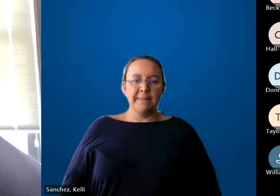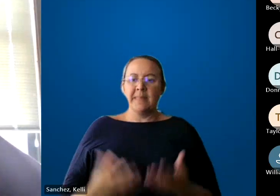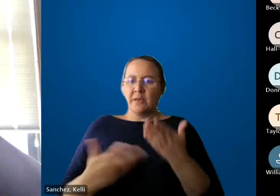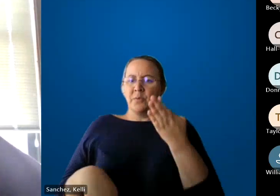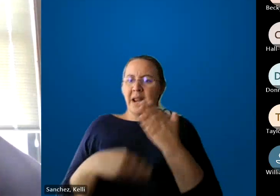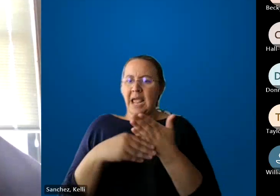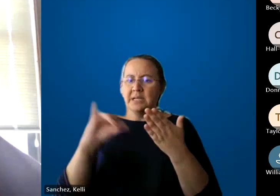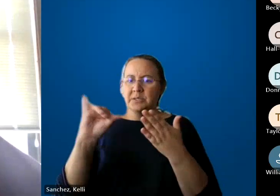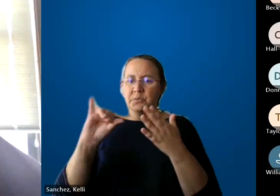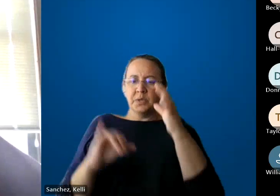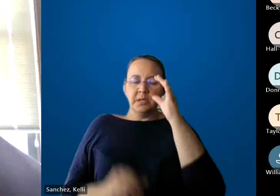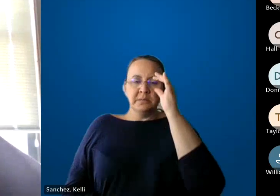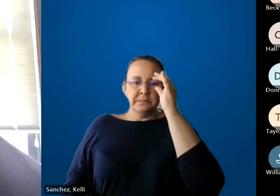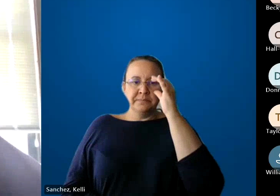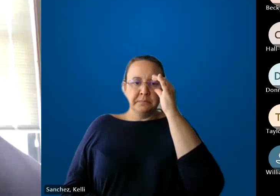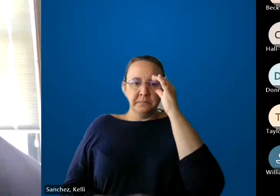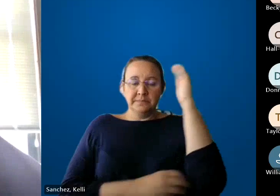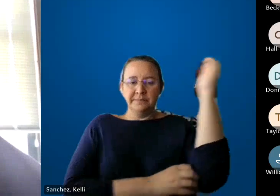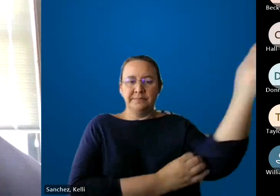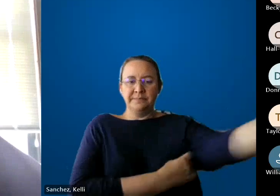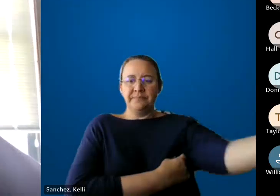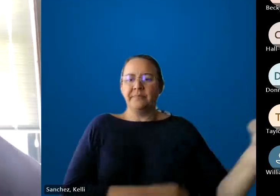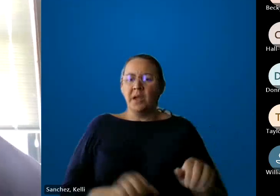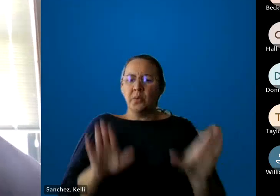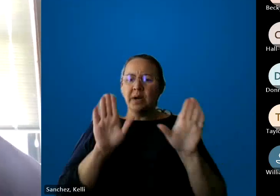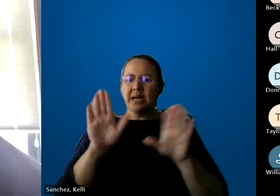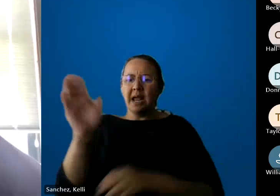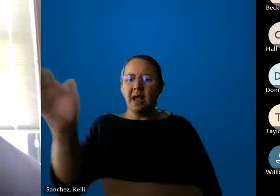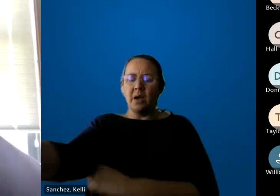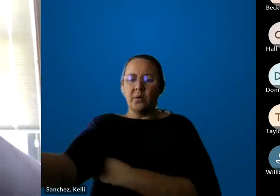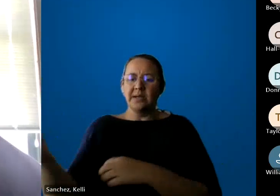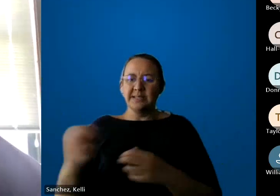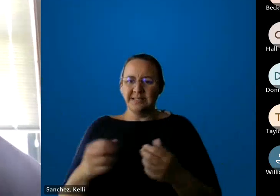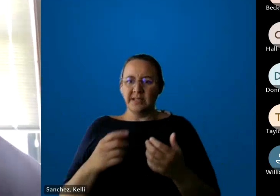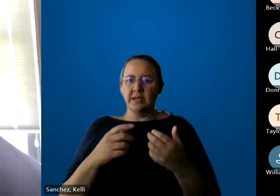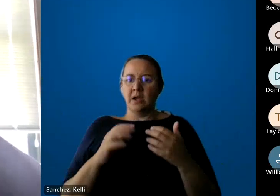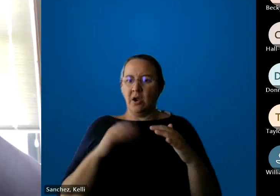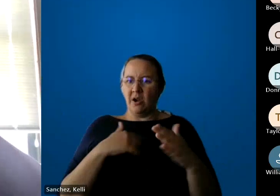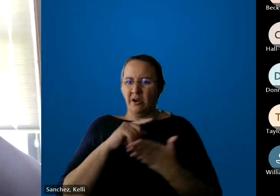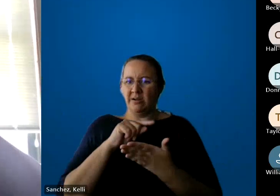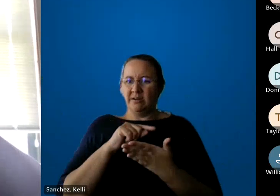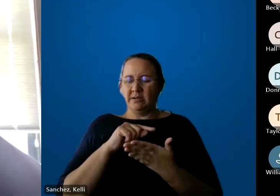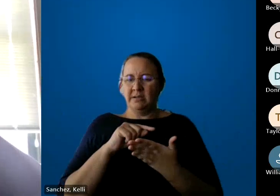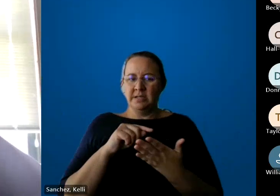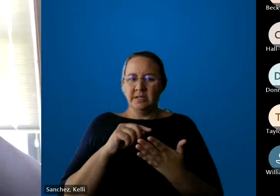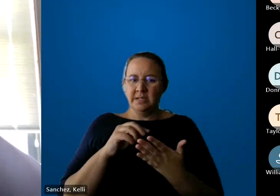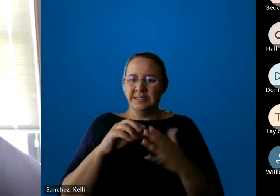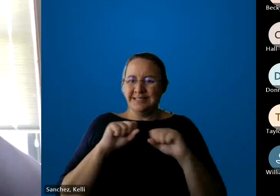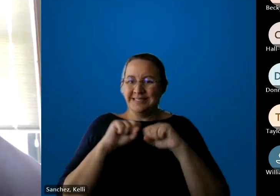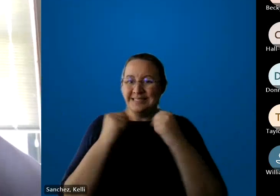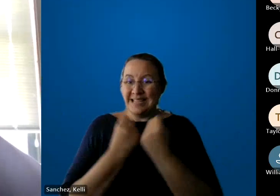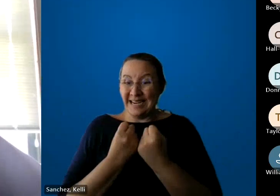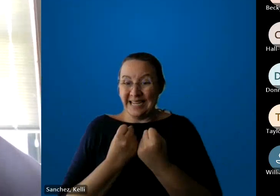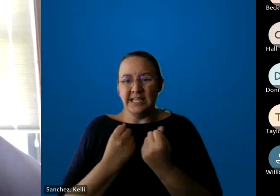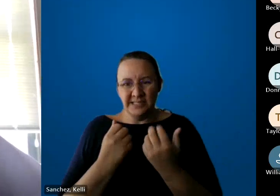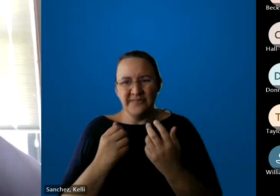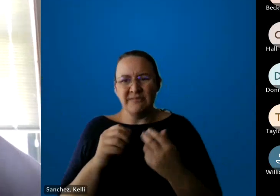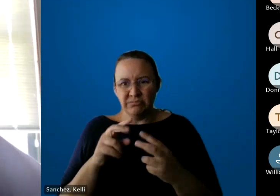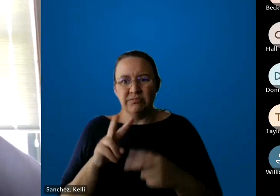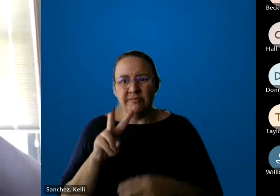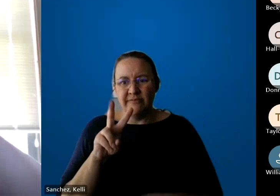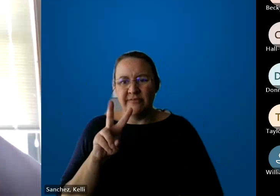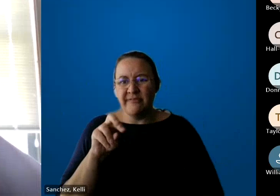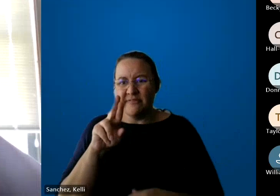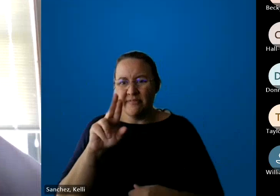add, right now is a very like divisive time in our society, in our culture, and this work